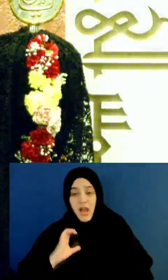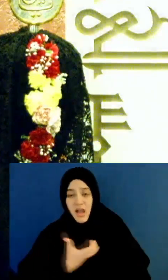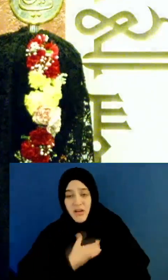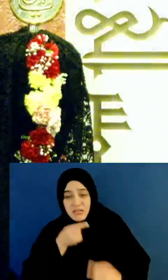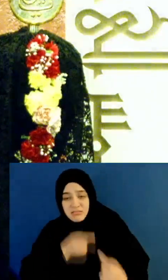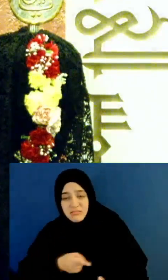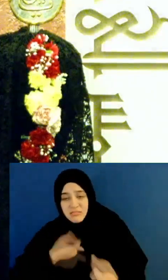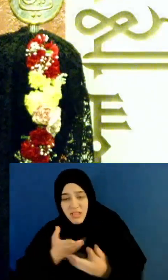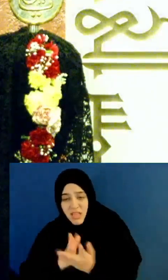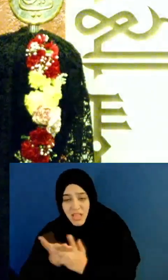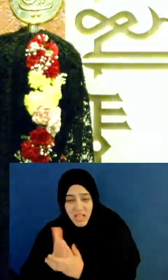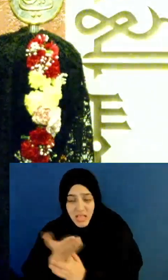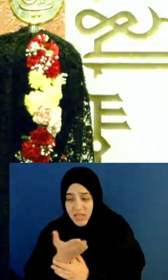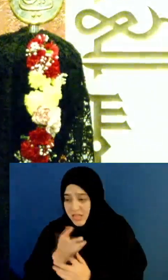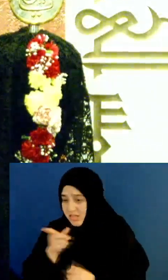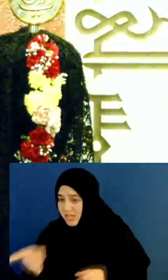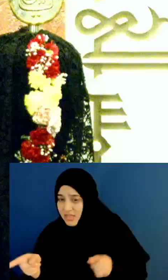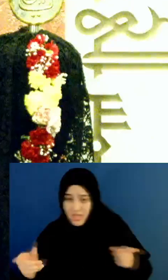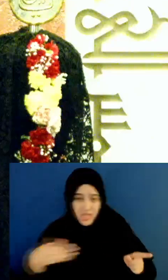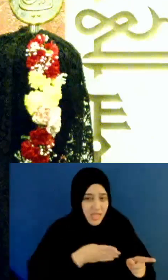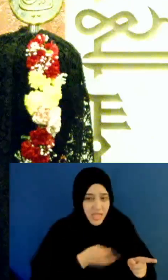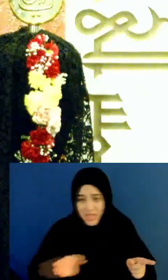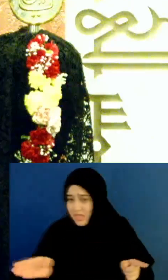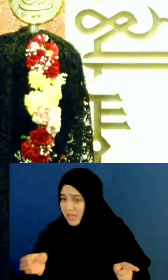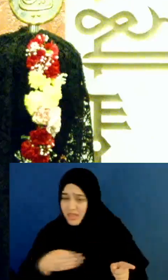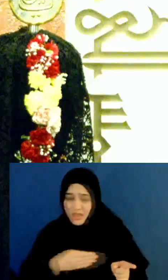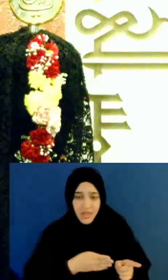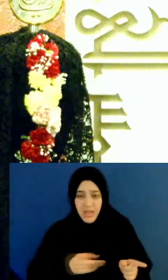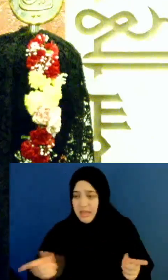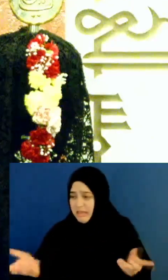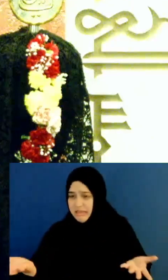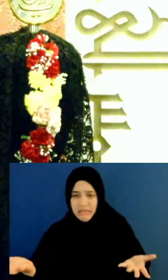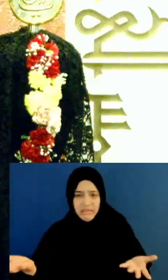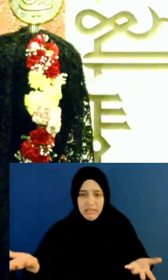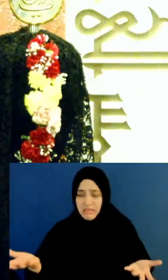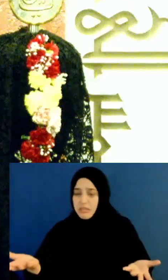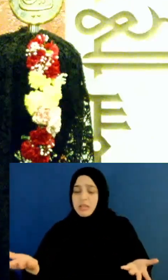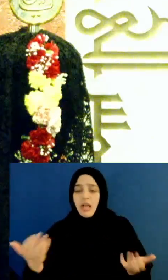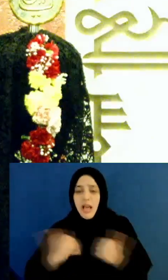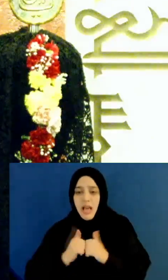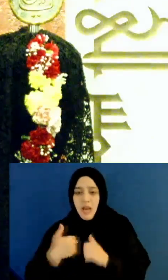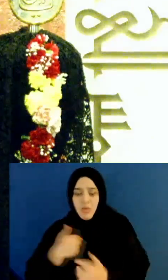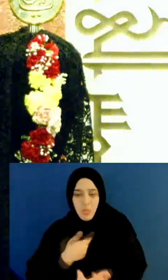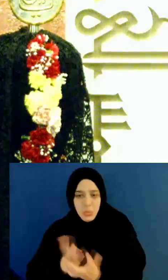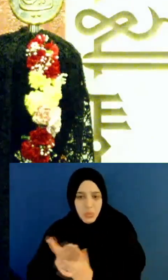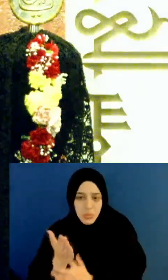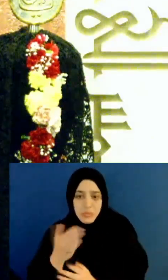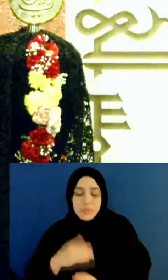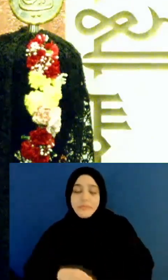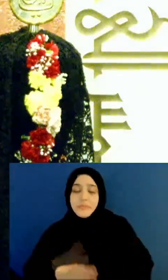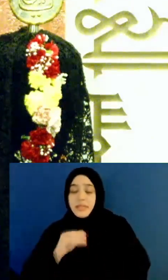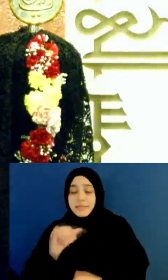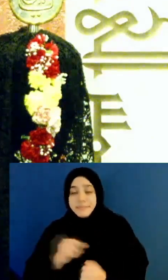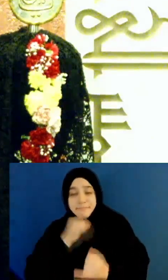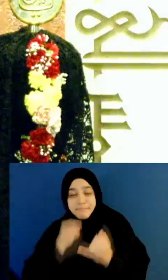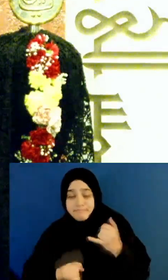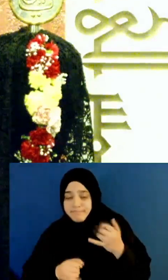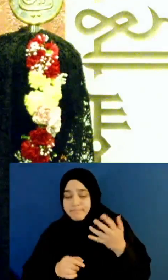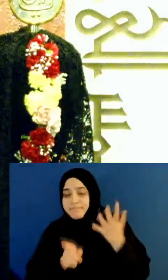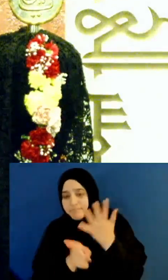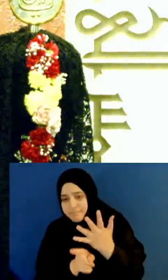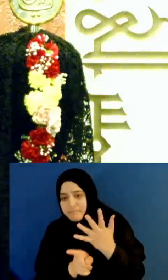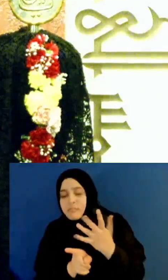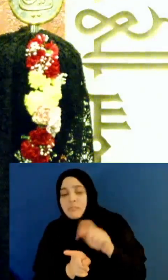two major identities. And then the last stage of the examination is to share some practical